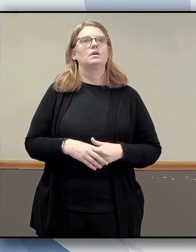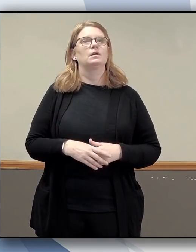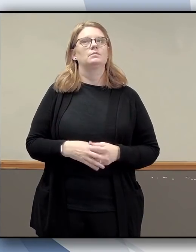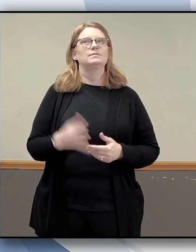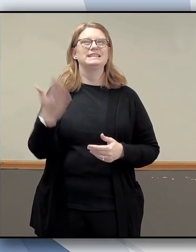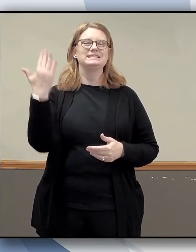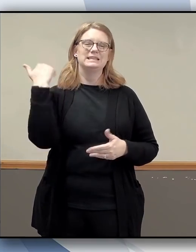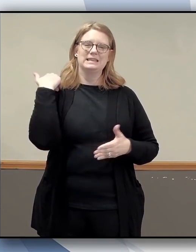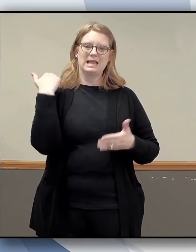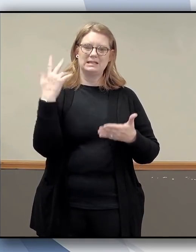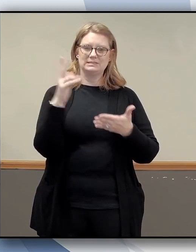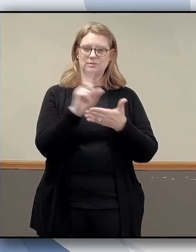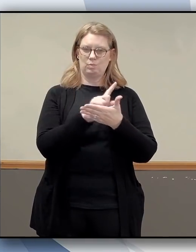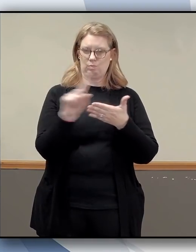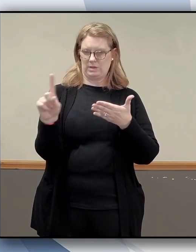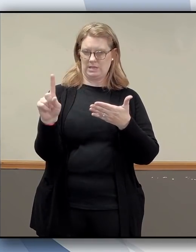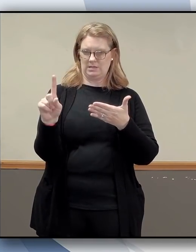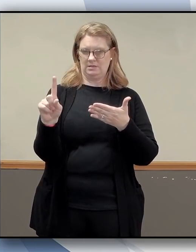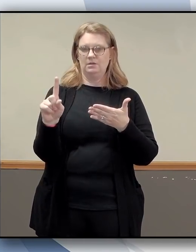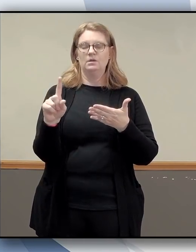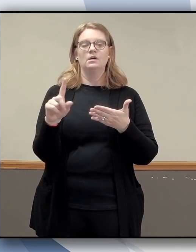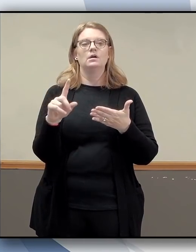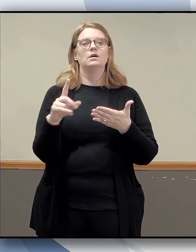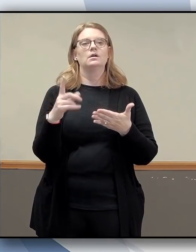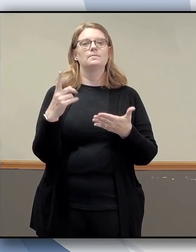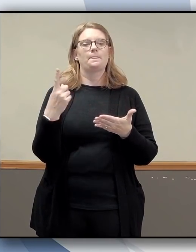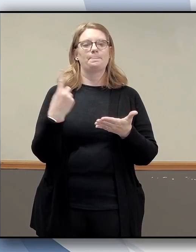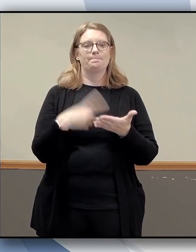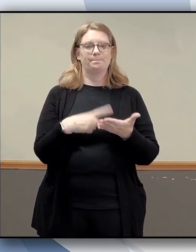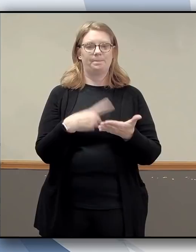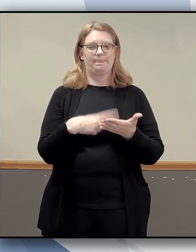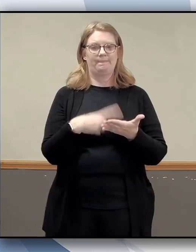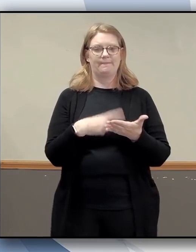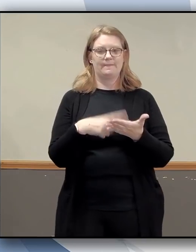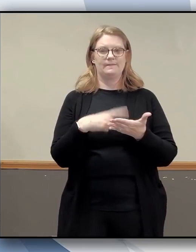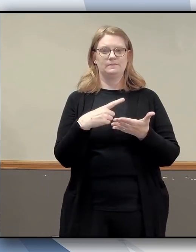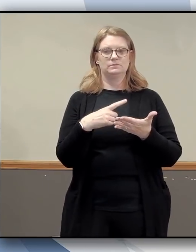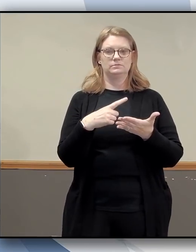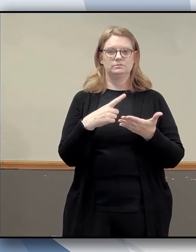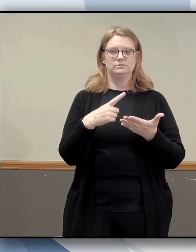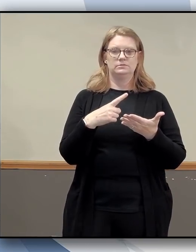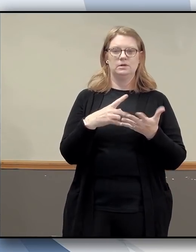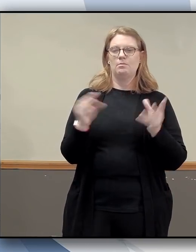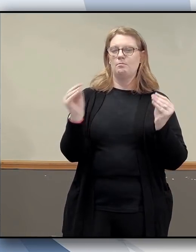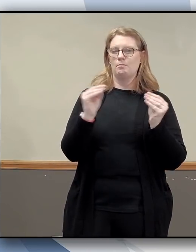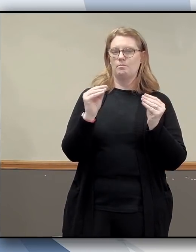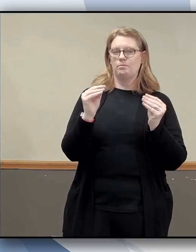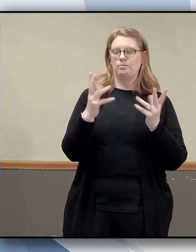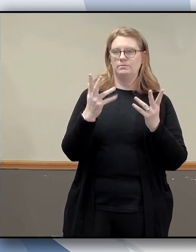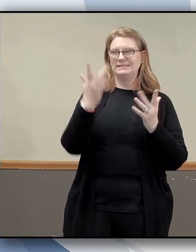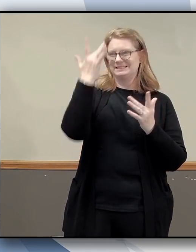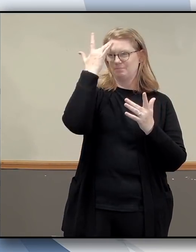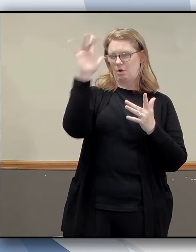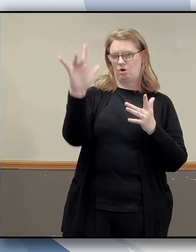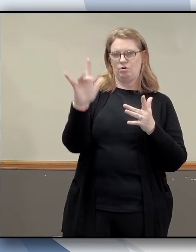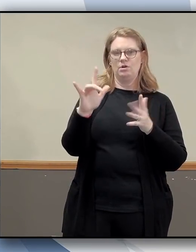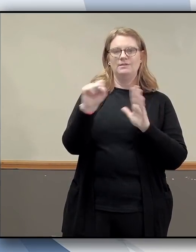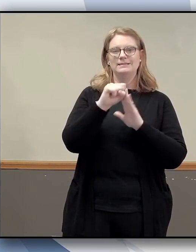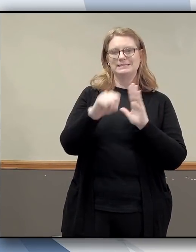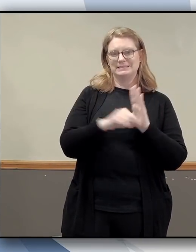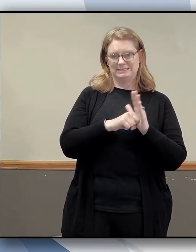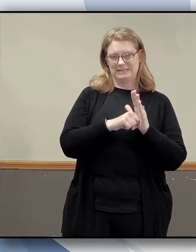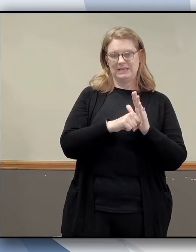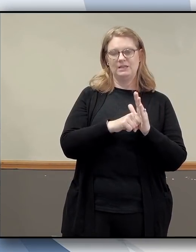week when we talked about the fact that we were getting, I think, smarter collectively as a state, as a nation, about